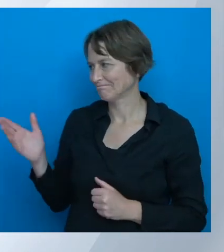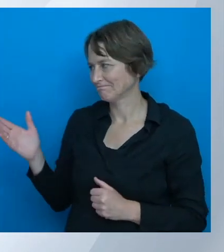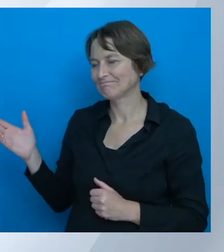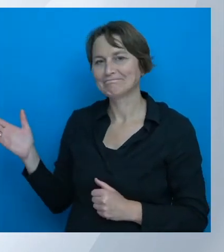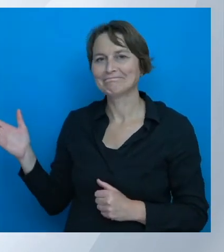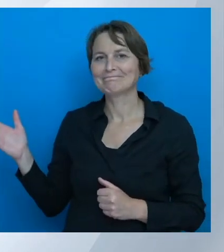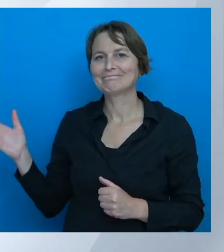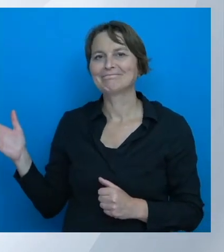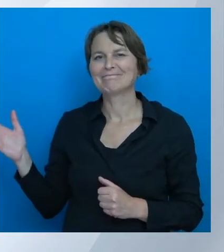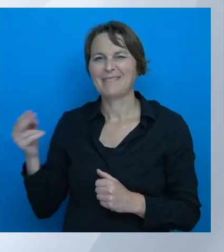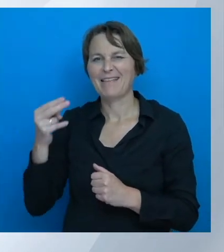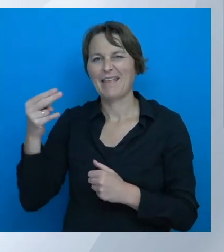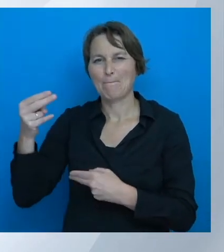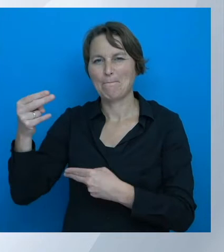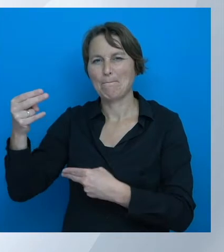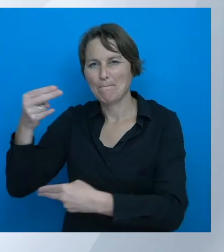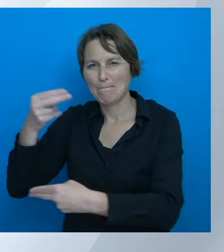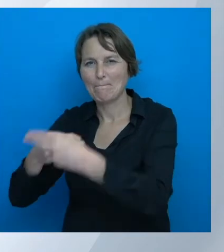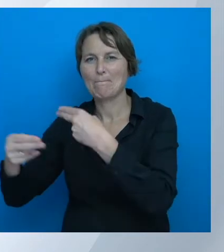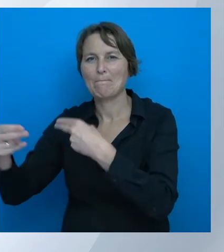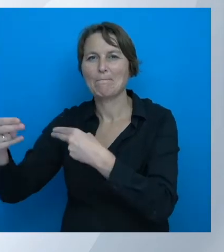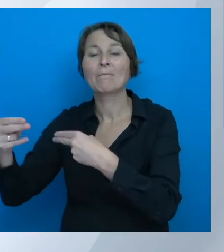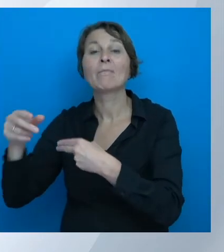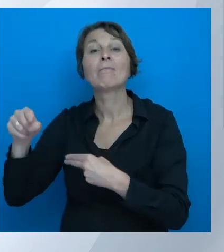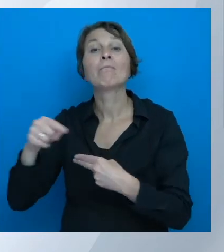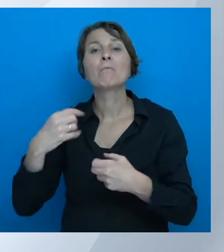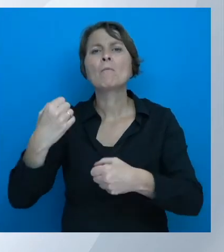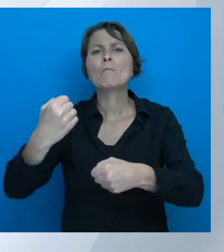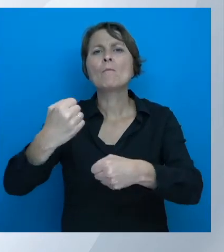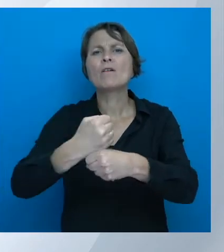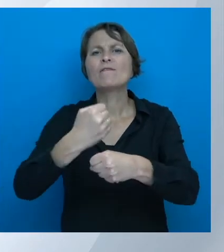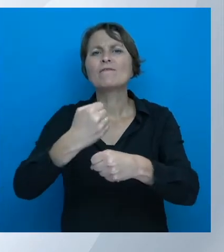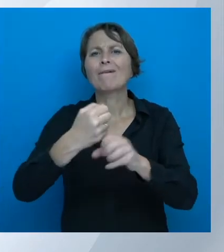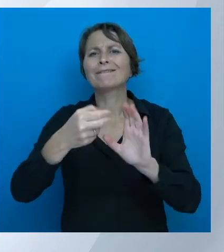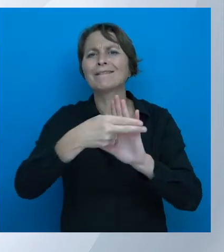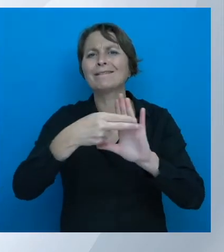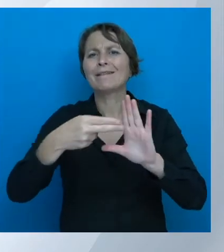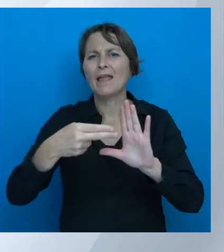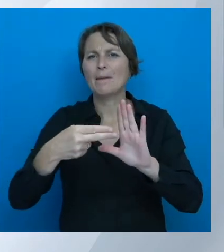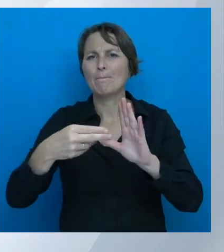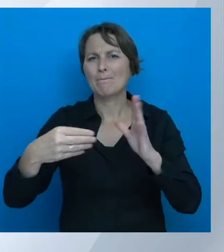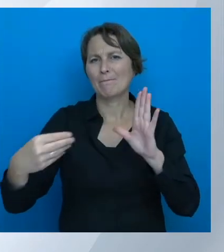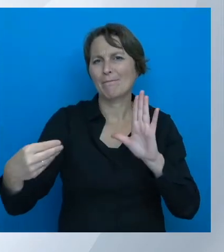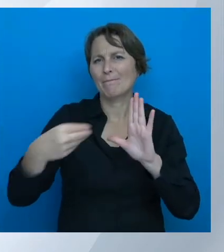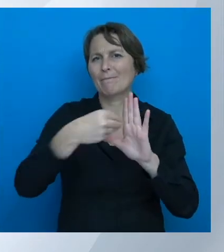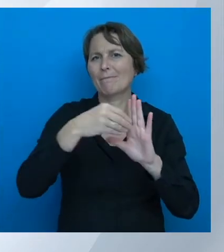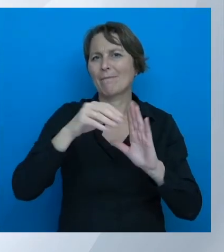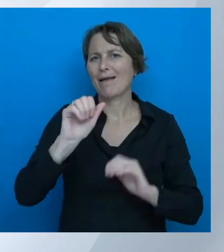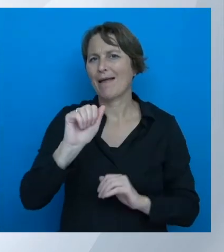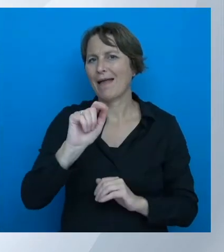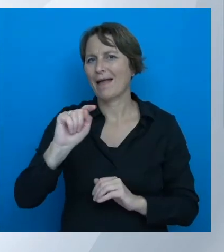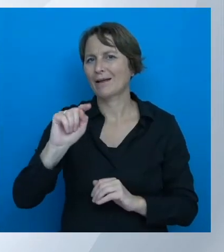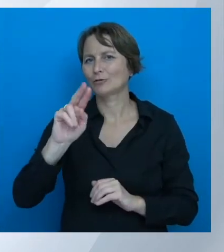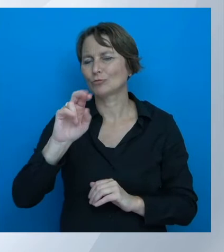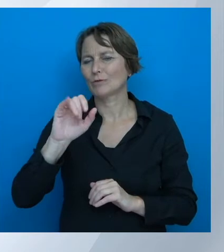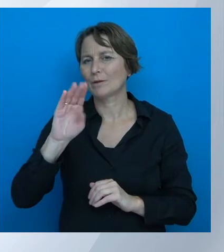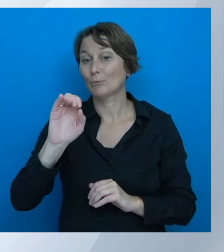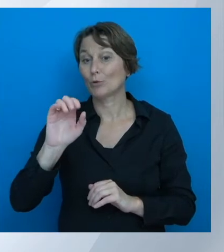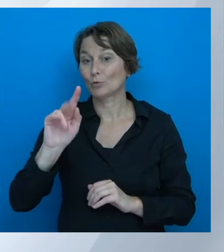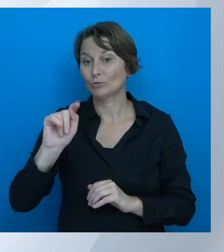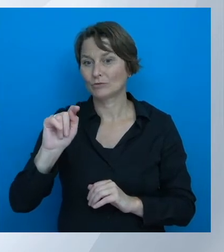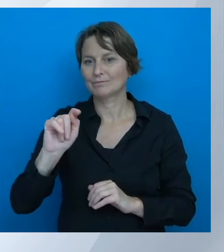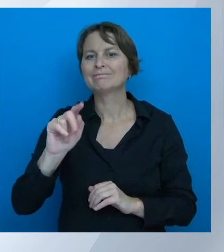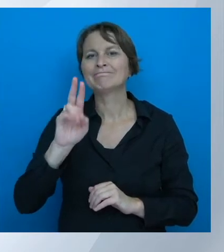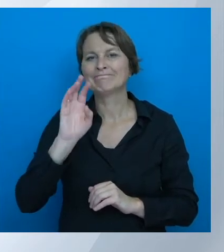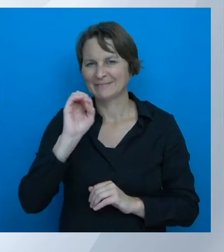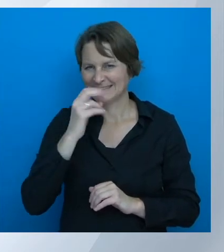also have this function name attribute. And I'm going to change this one to Book Club Signup Processor 2. And this is a name that you'll see inside the Azure